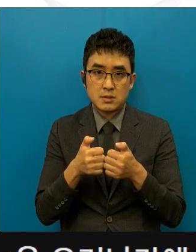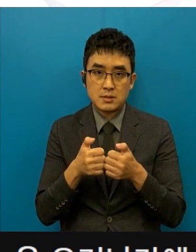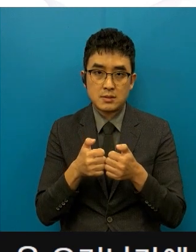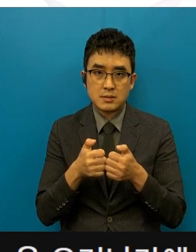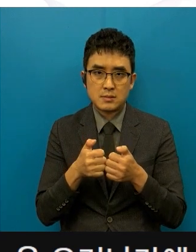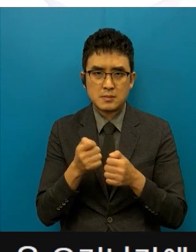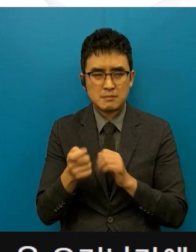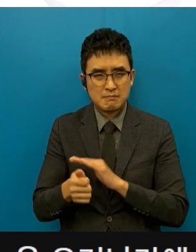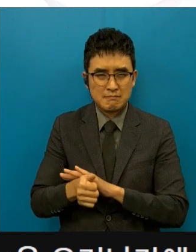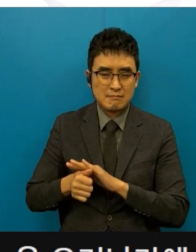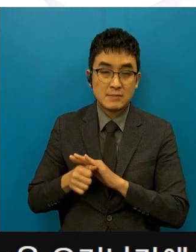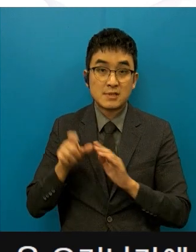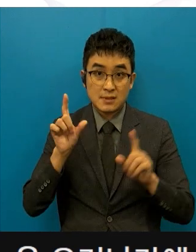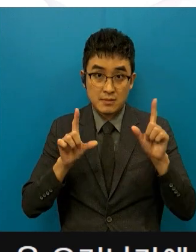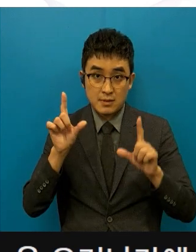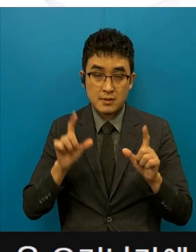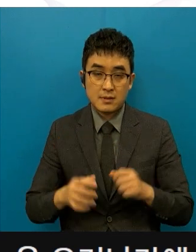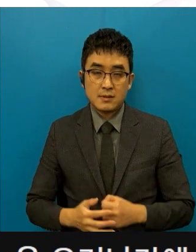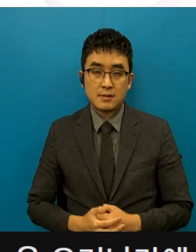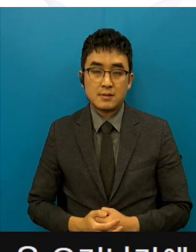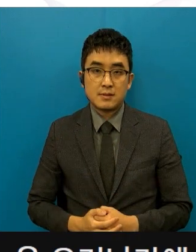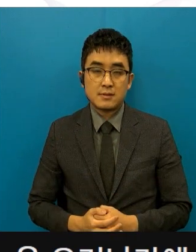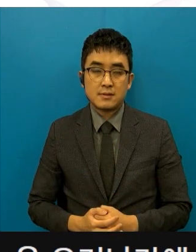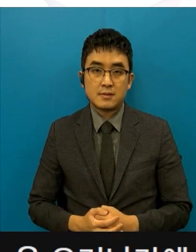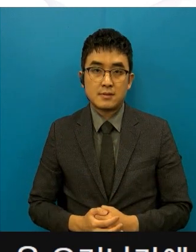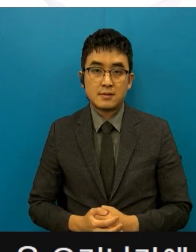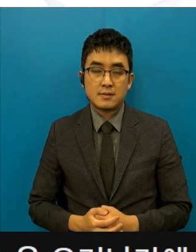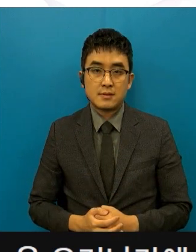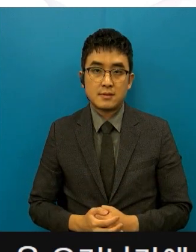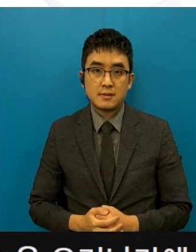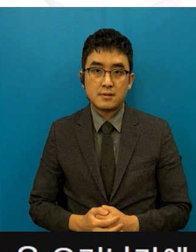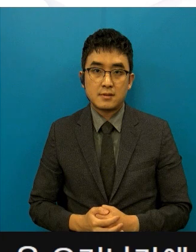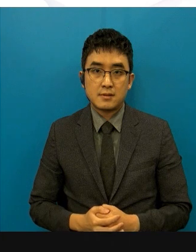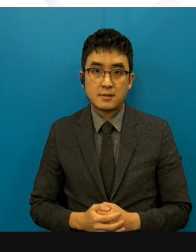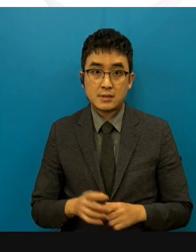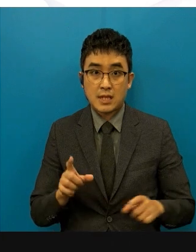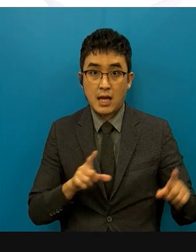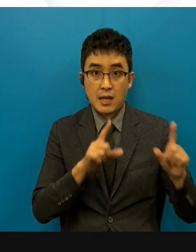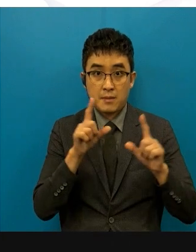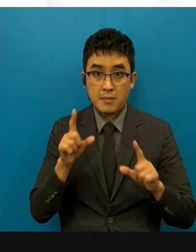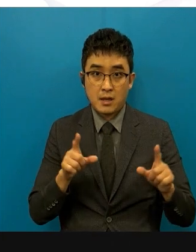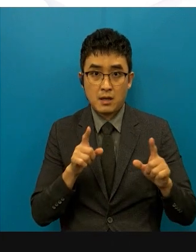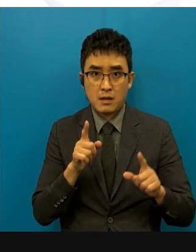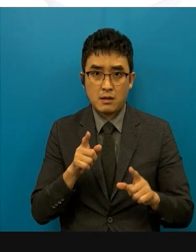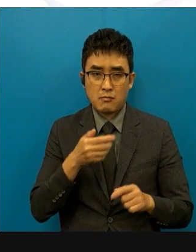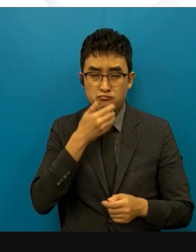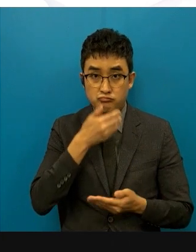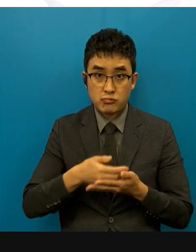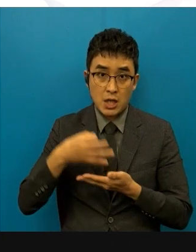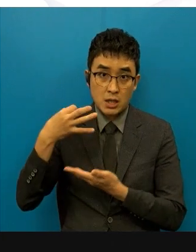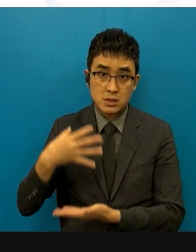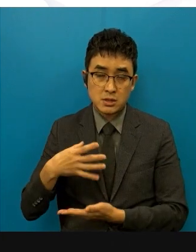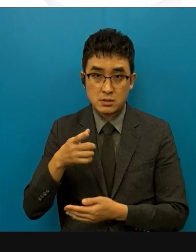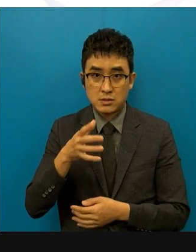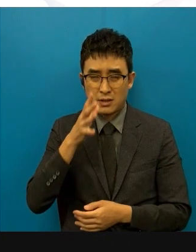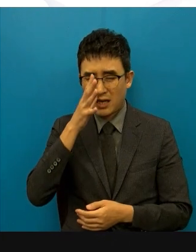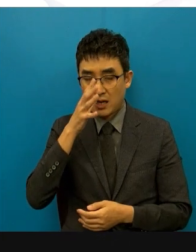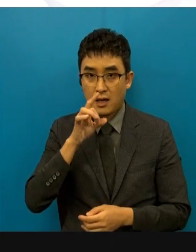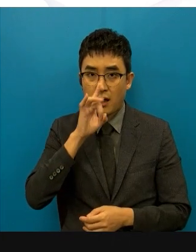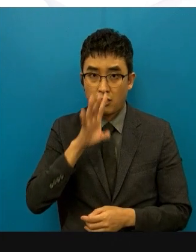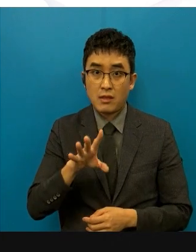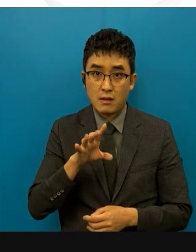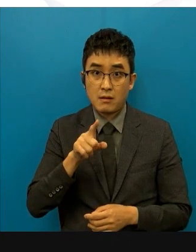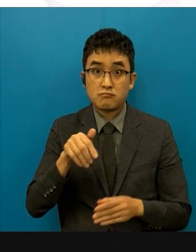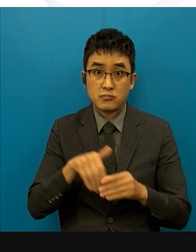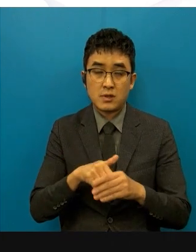the substantialization of the hospice service. It is remembered that expansion of hospice